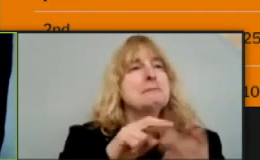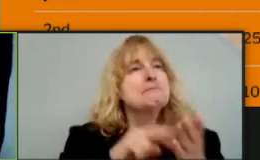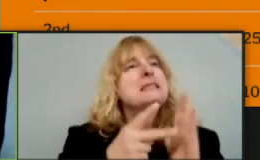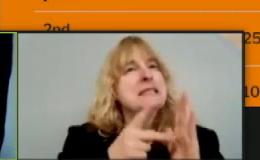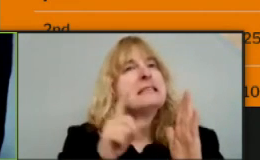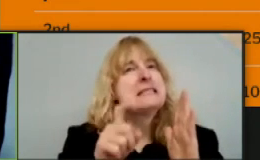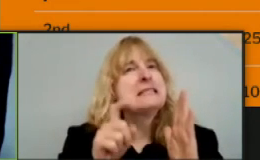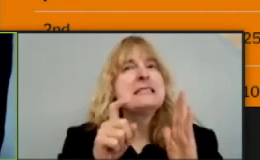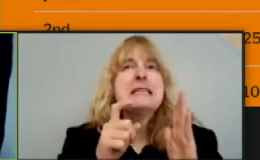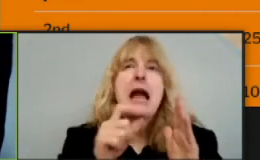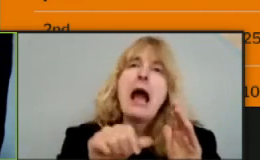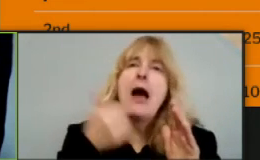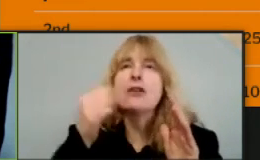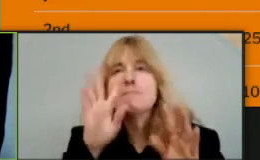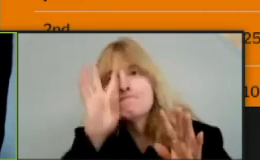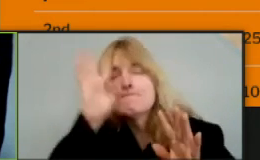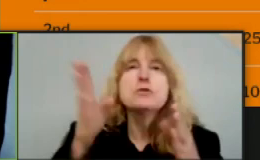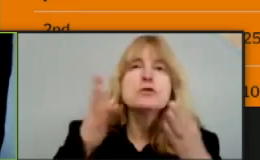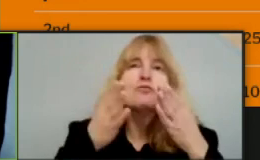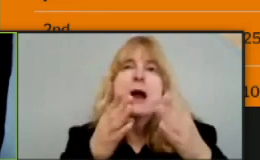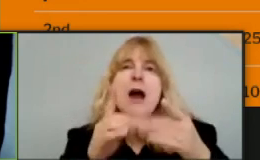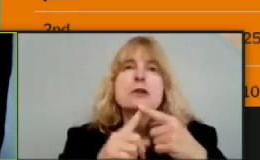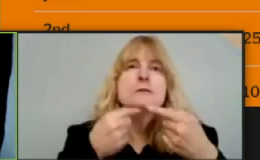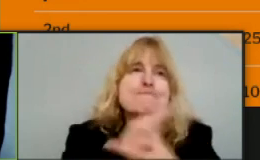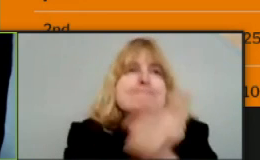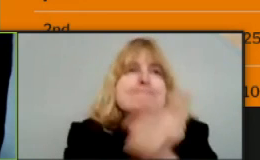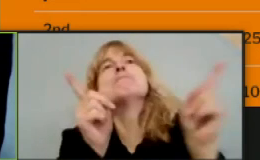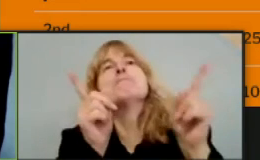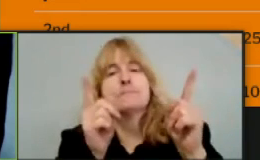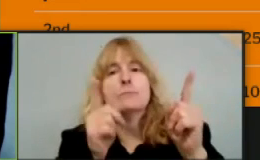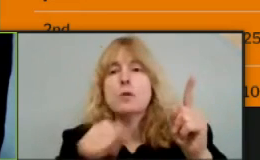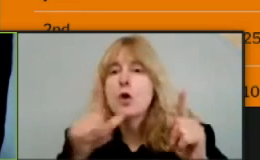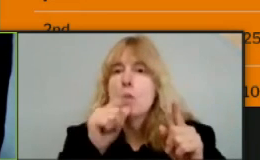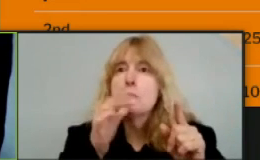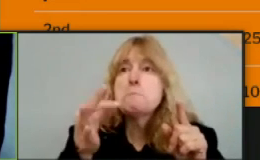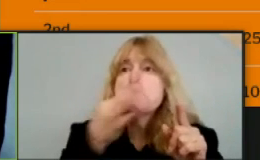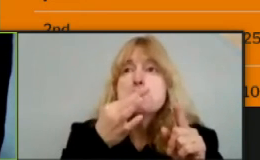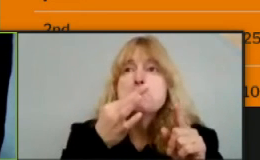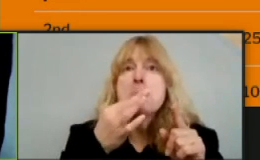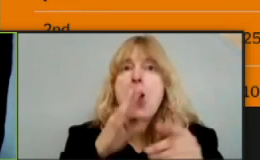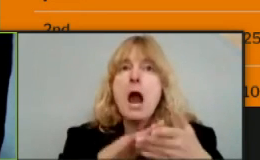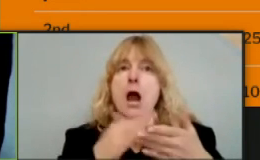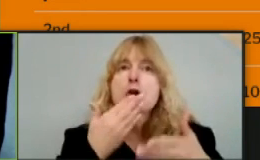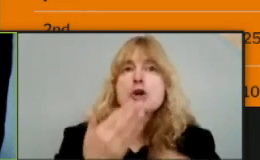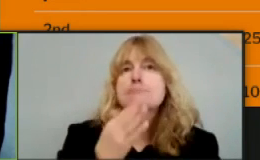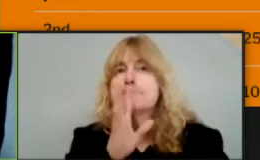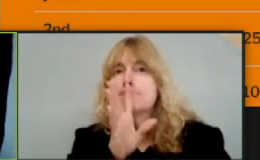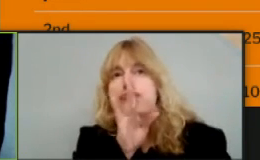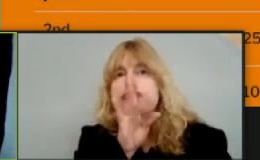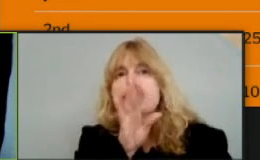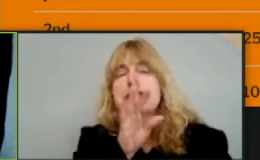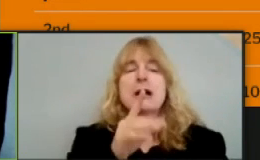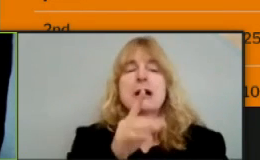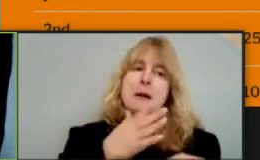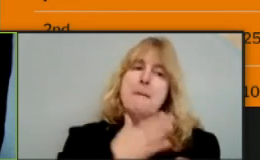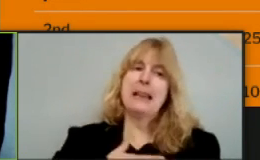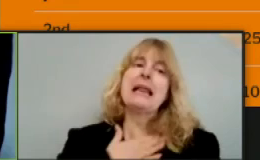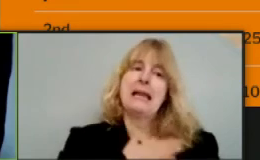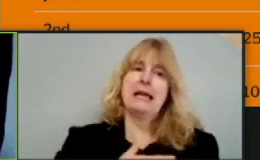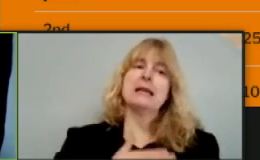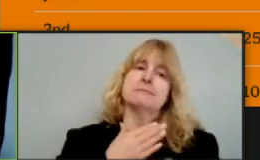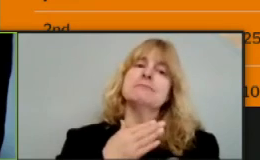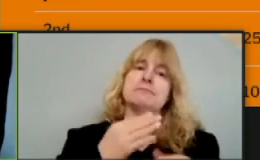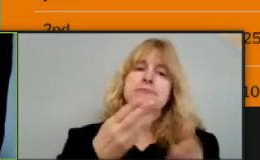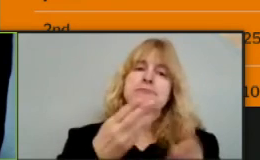that are makers of messages, please submit your messages by